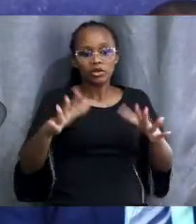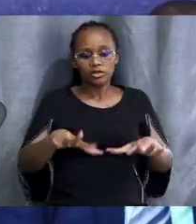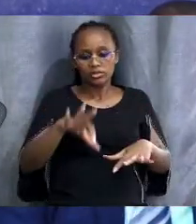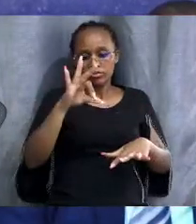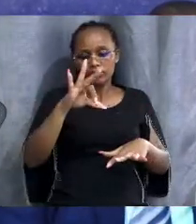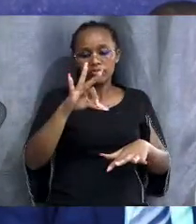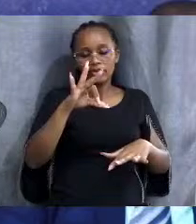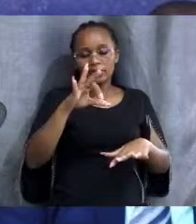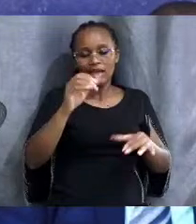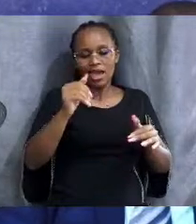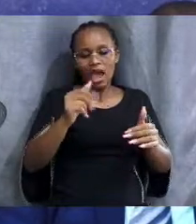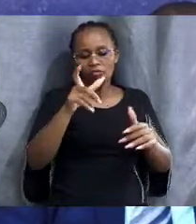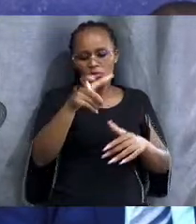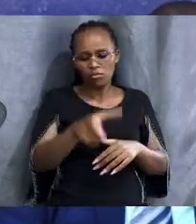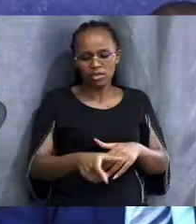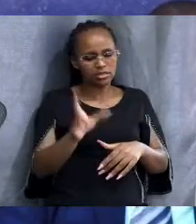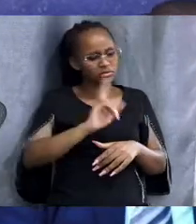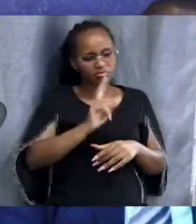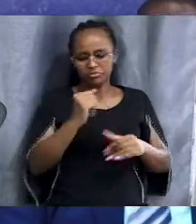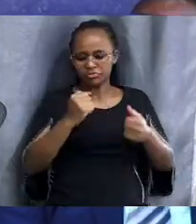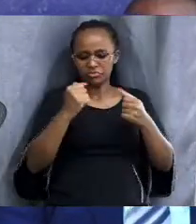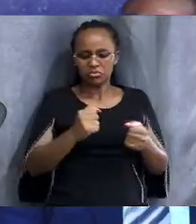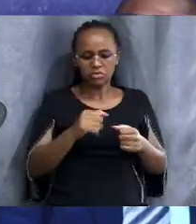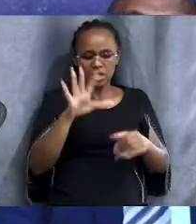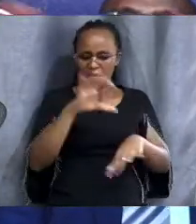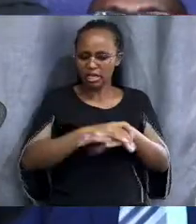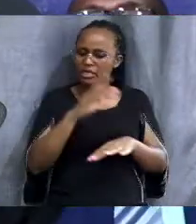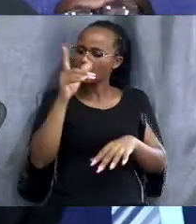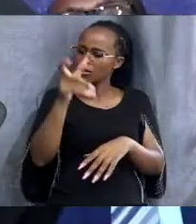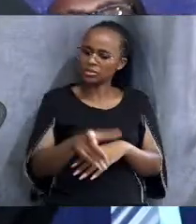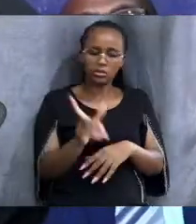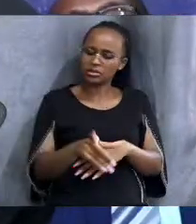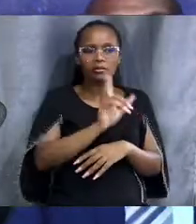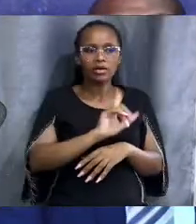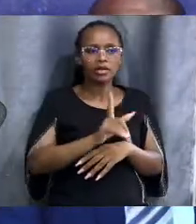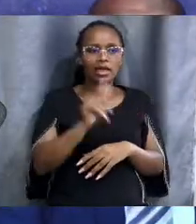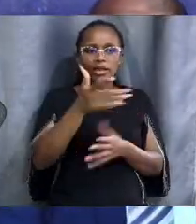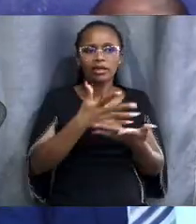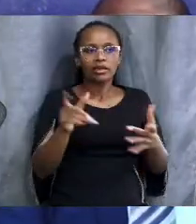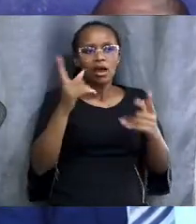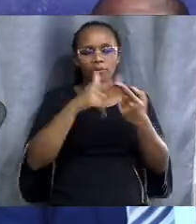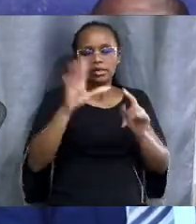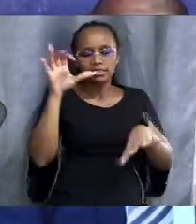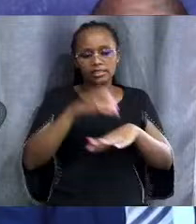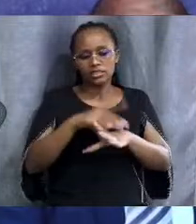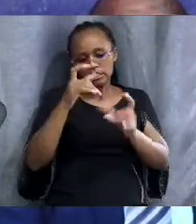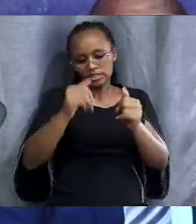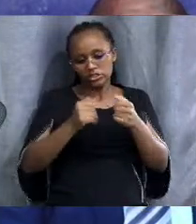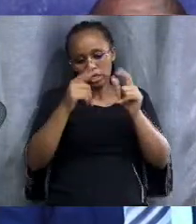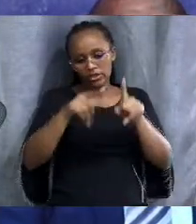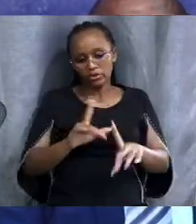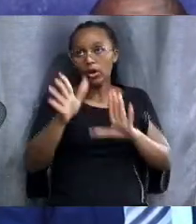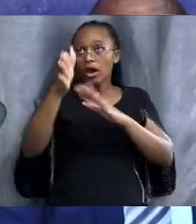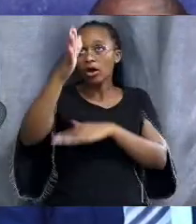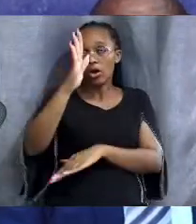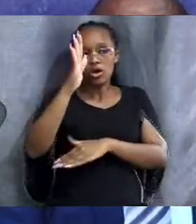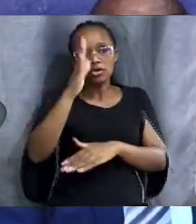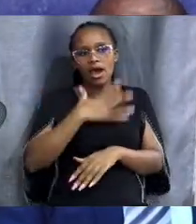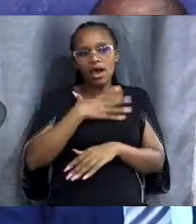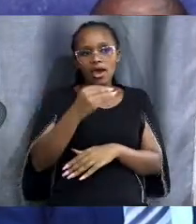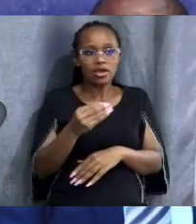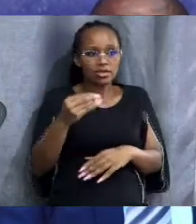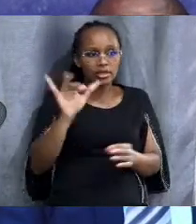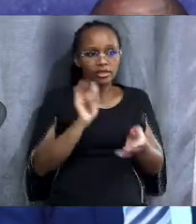from anybody. You are not drawing your strength from anything. You are drawing your strength from the Lord.